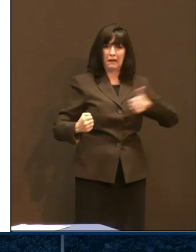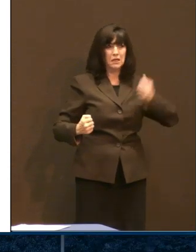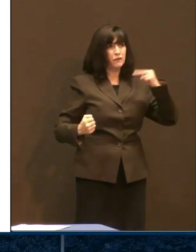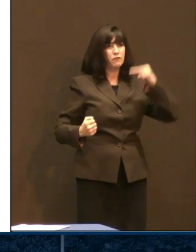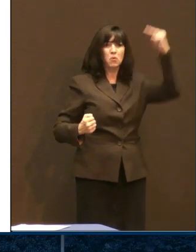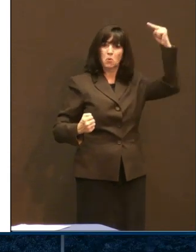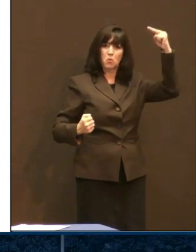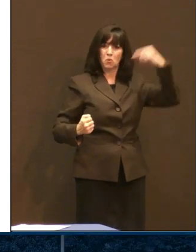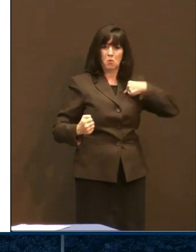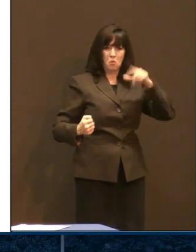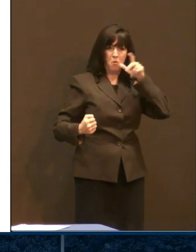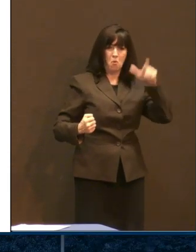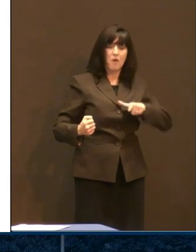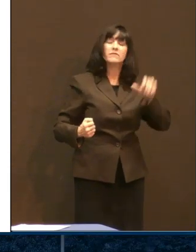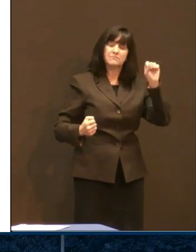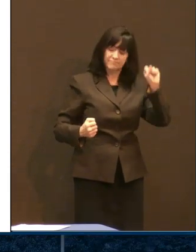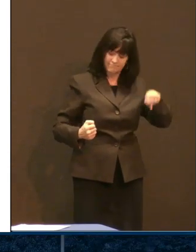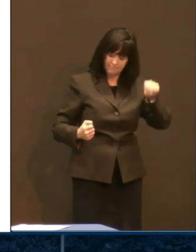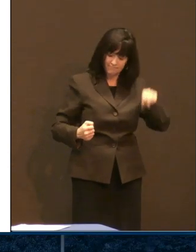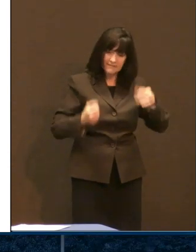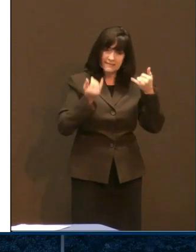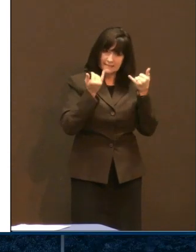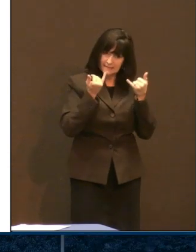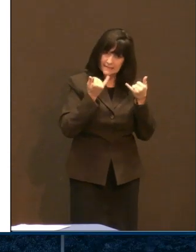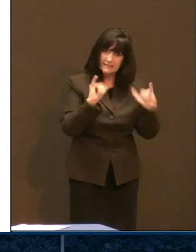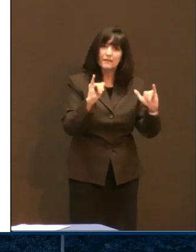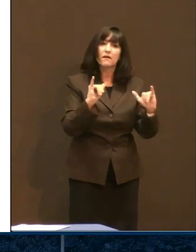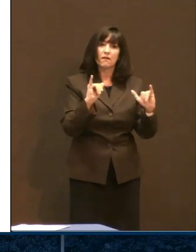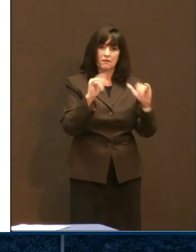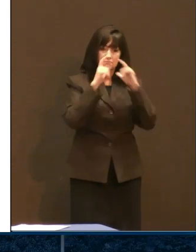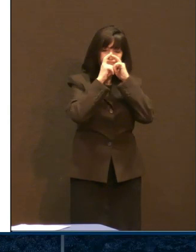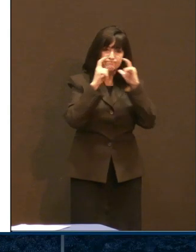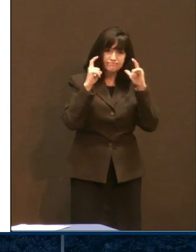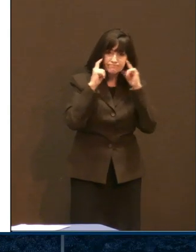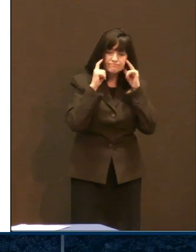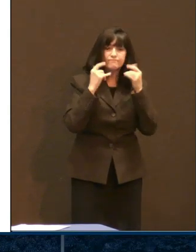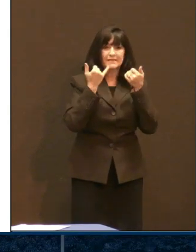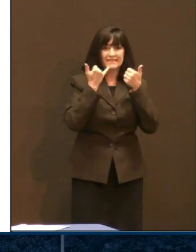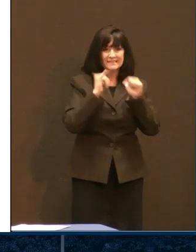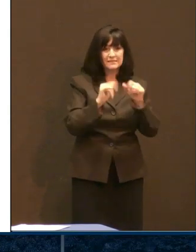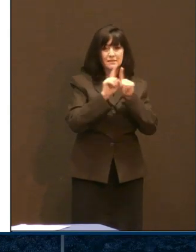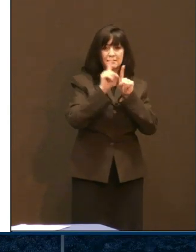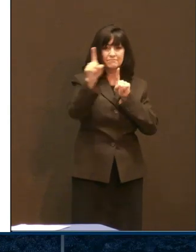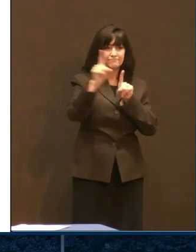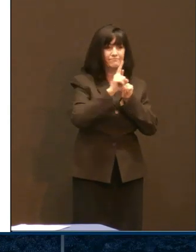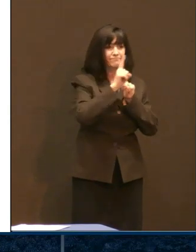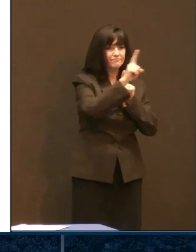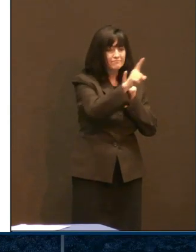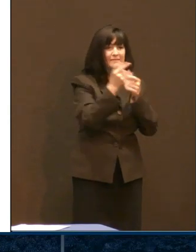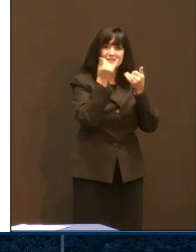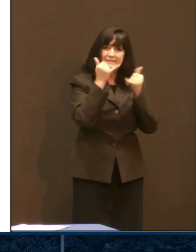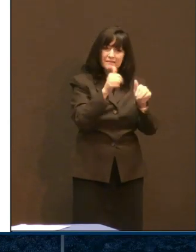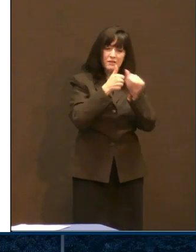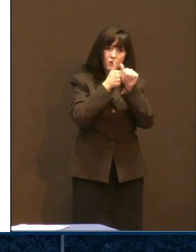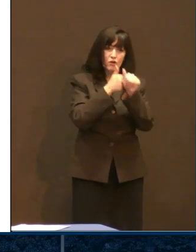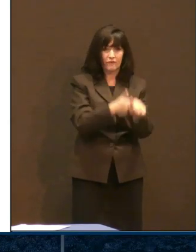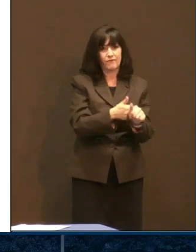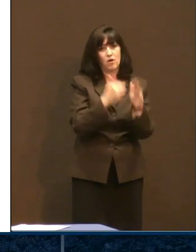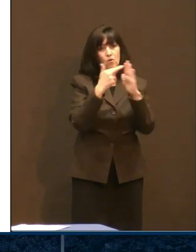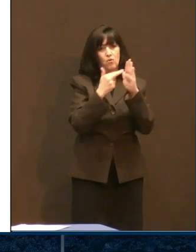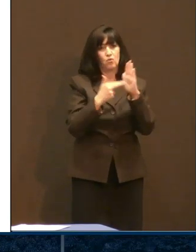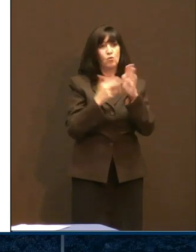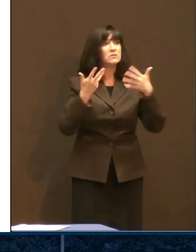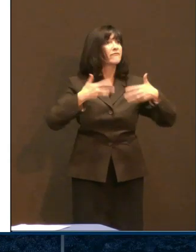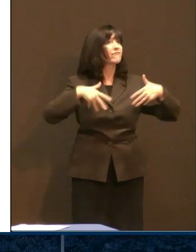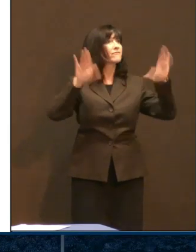working. We are flattening the curve, but we're not quite there yet. We will use the